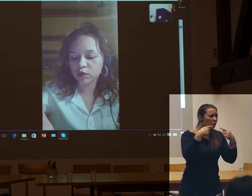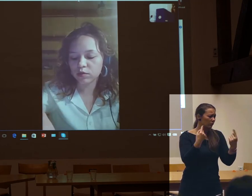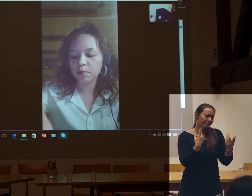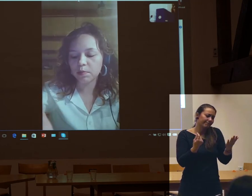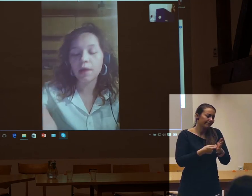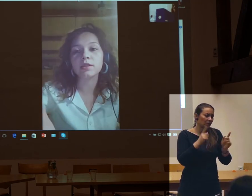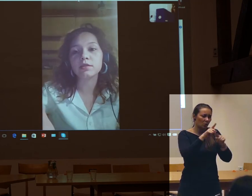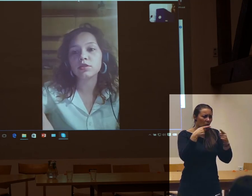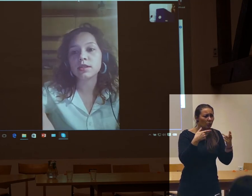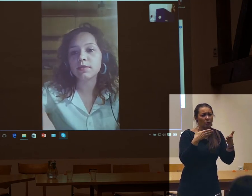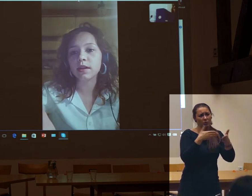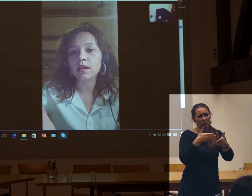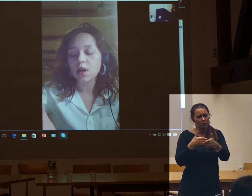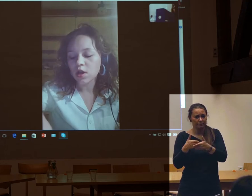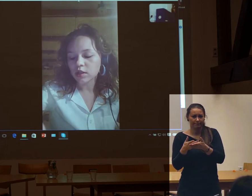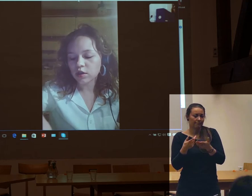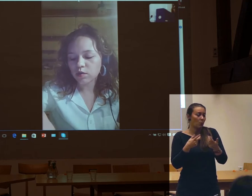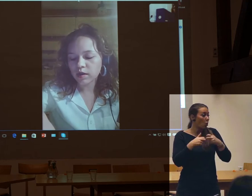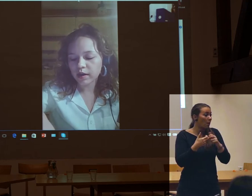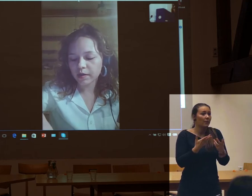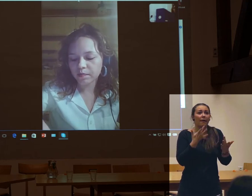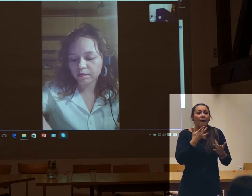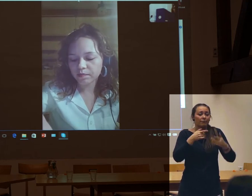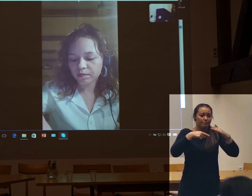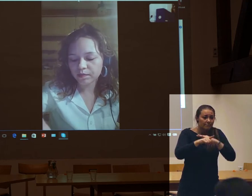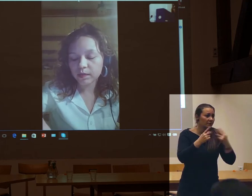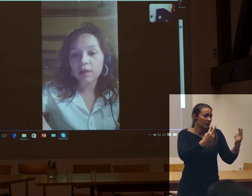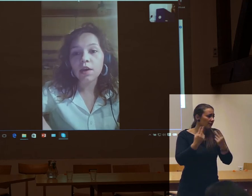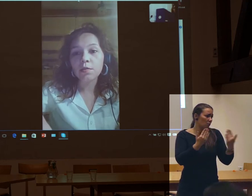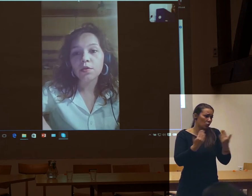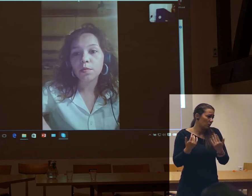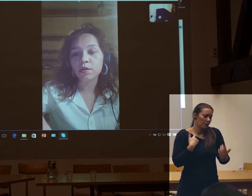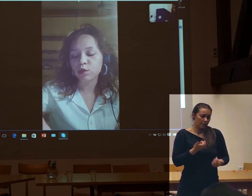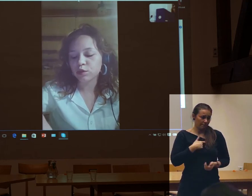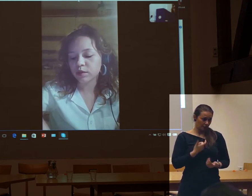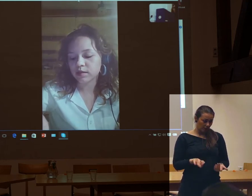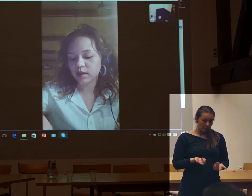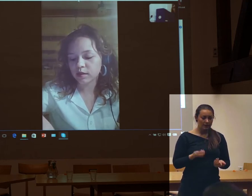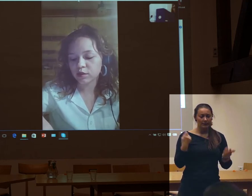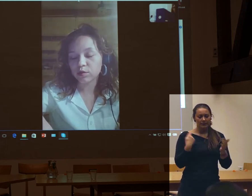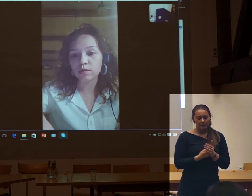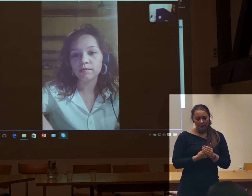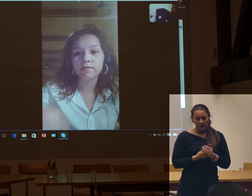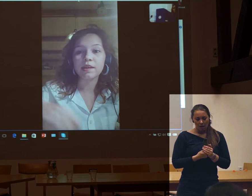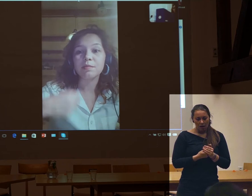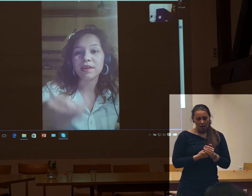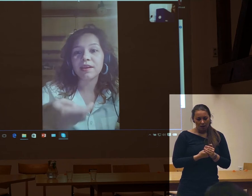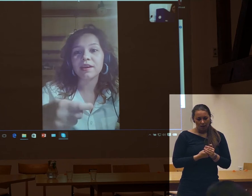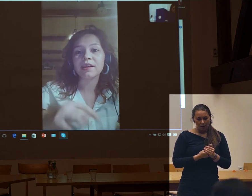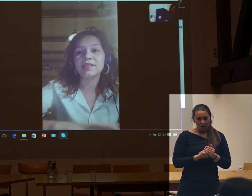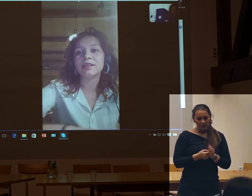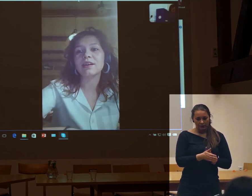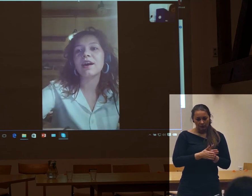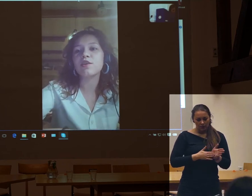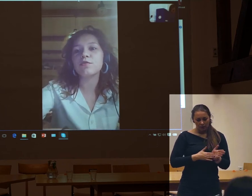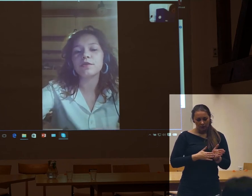and to the public institutions as well. So another problem which we started to, in the beginning,